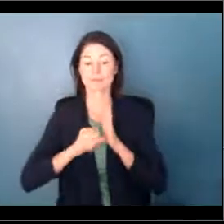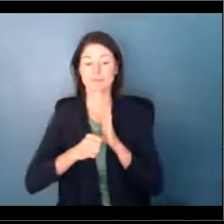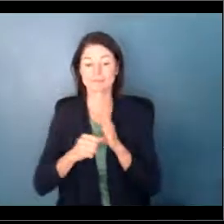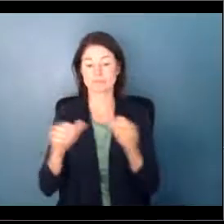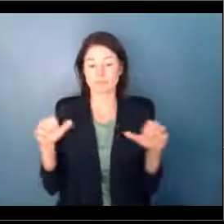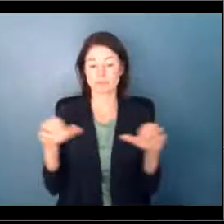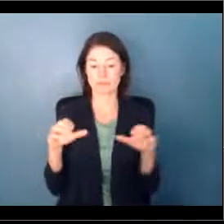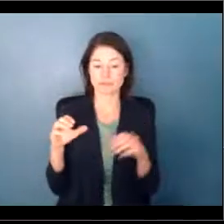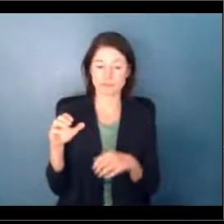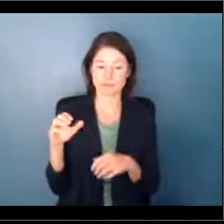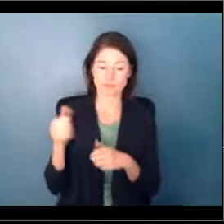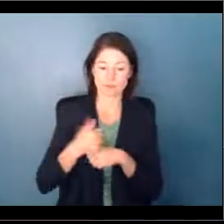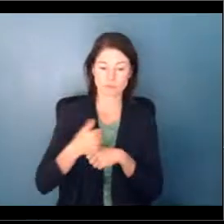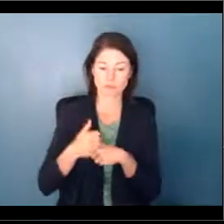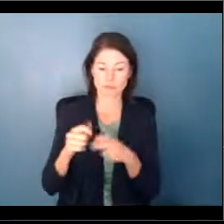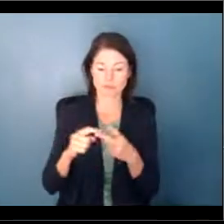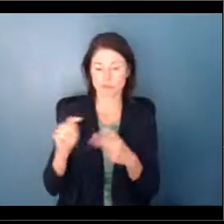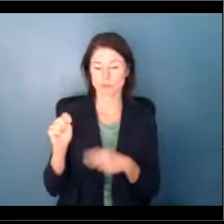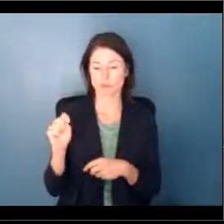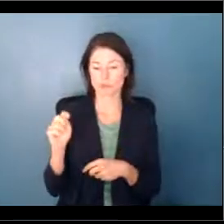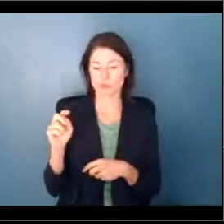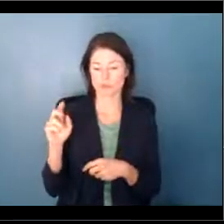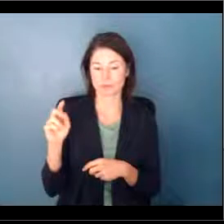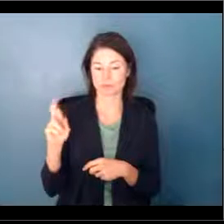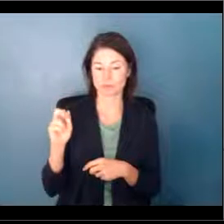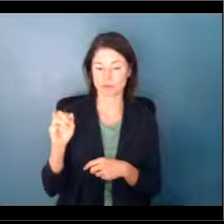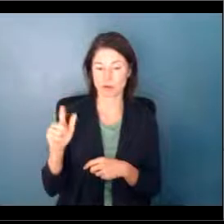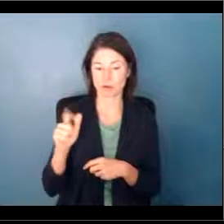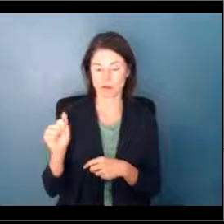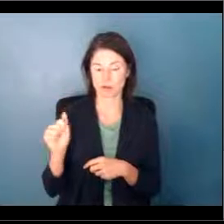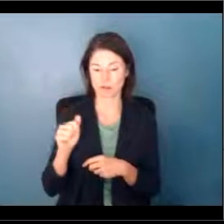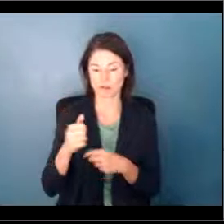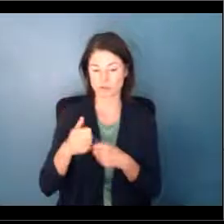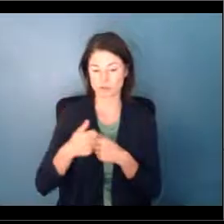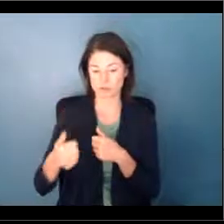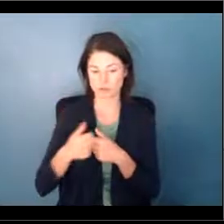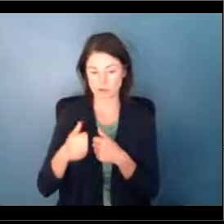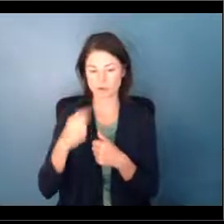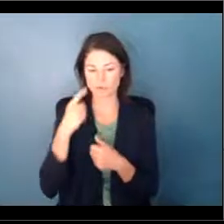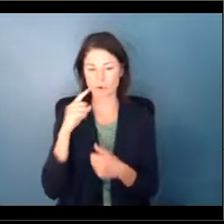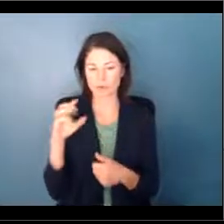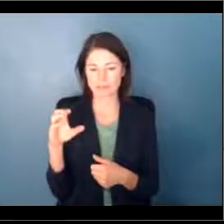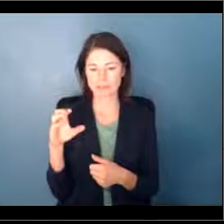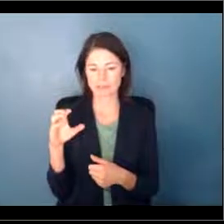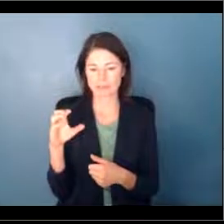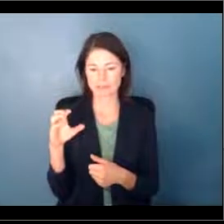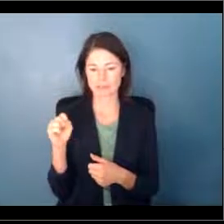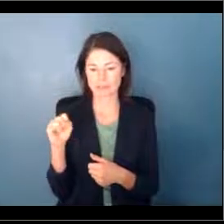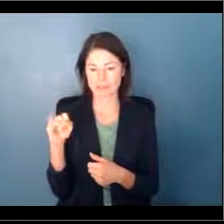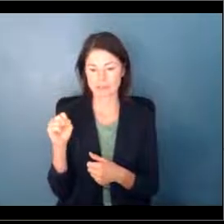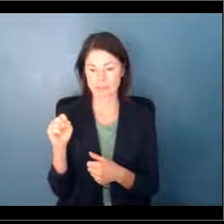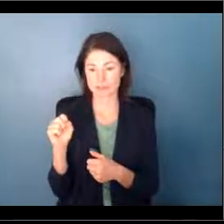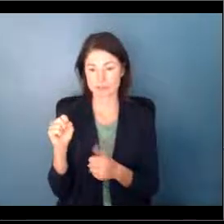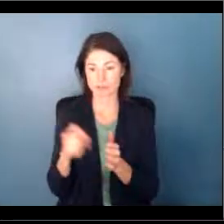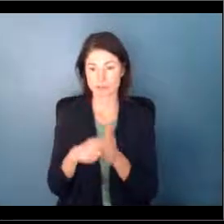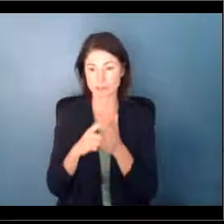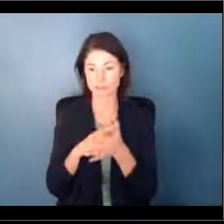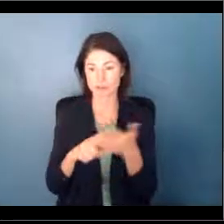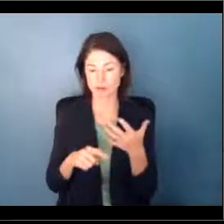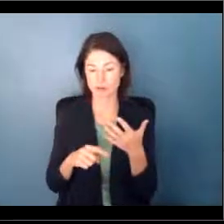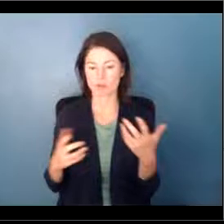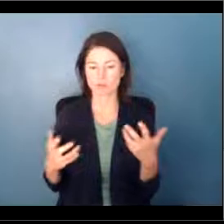and transit, for the purposes of the CSIS criteria, those were merged under the